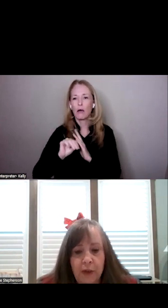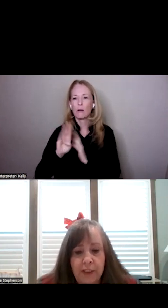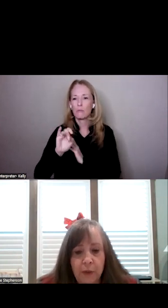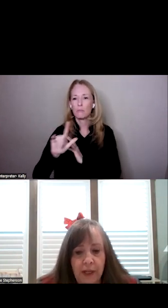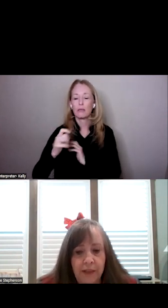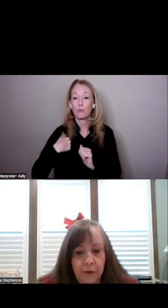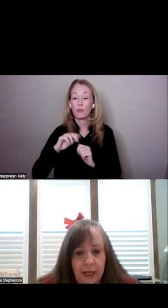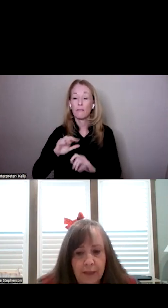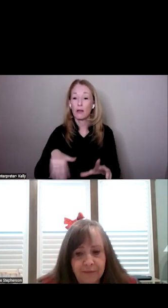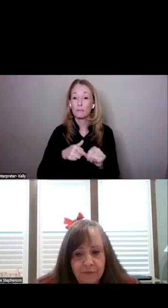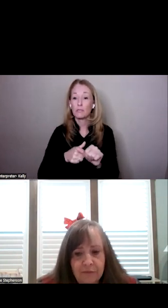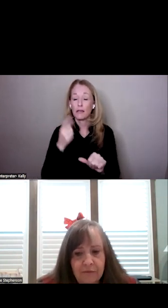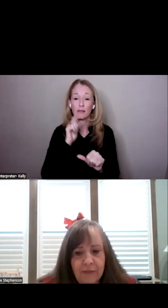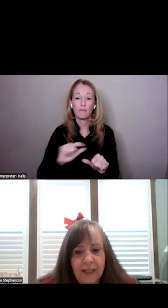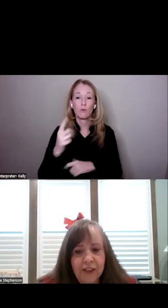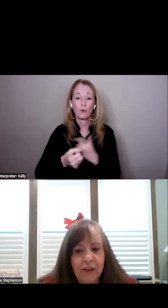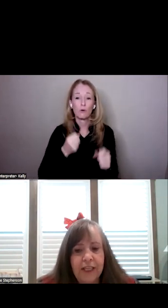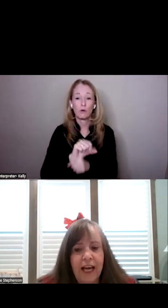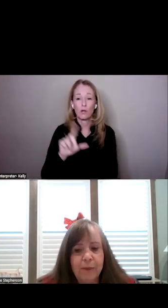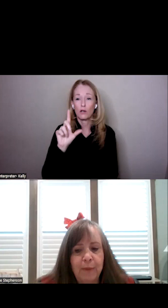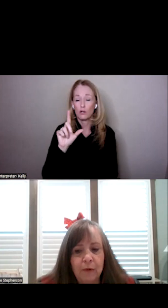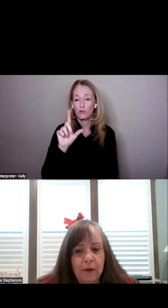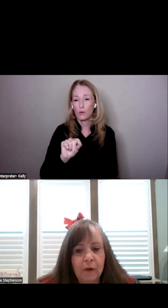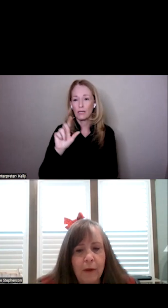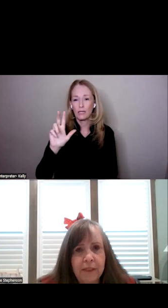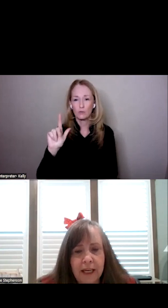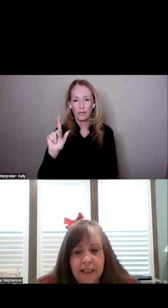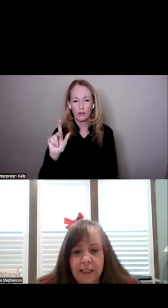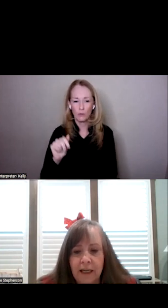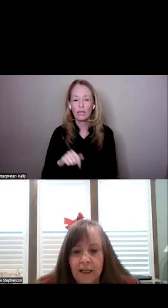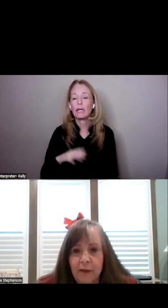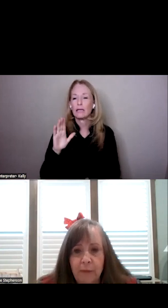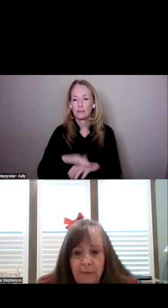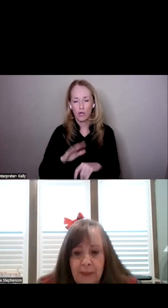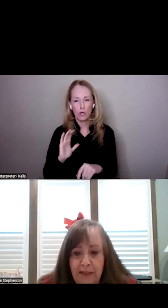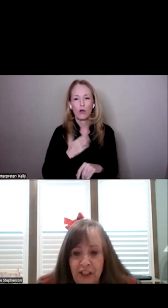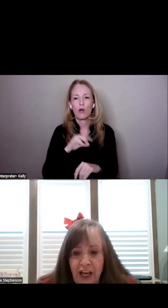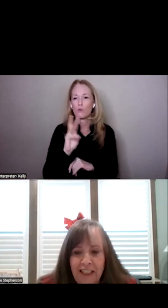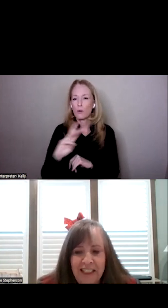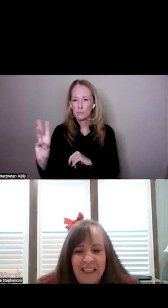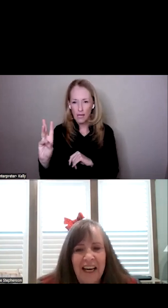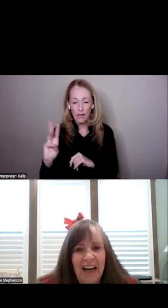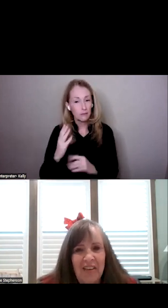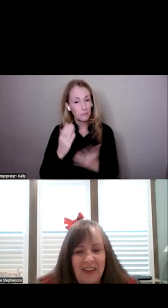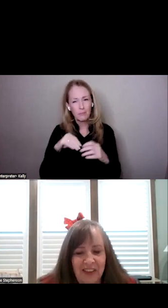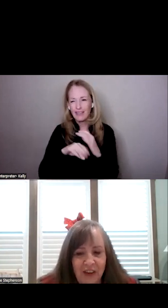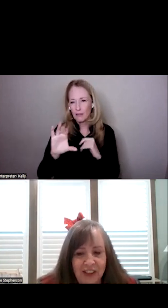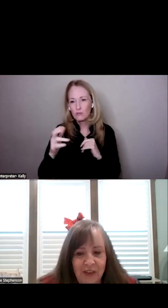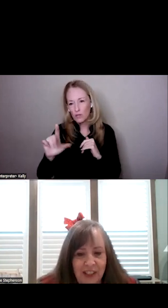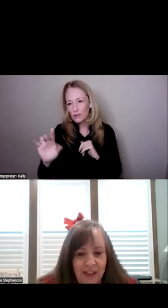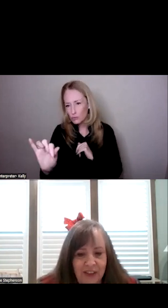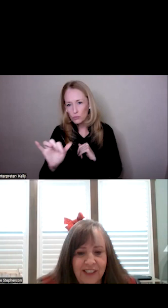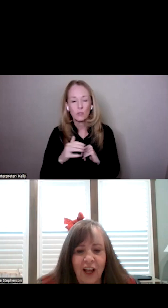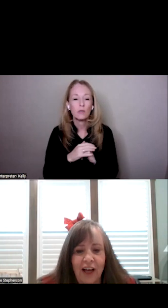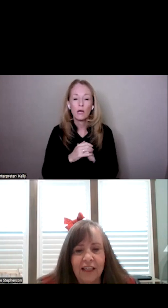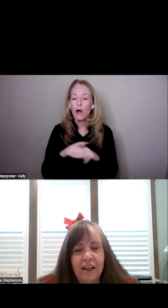for 2023. It's on the NASHBID website. It might be in the chat. And there's also